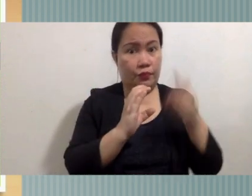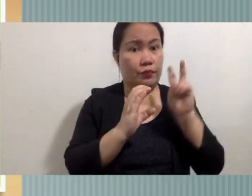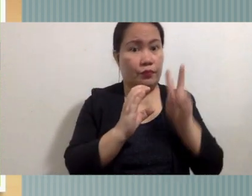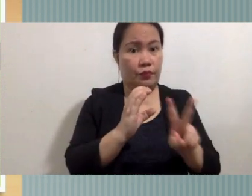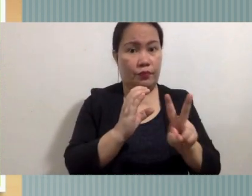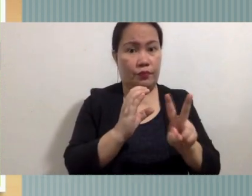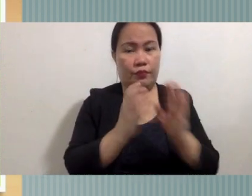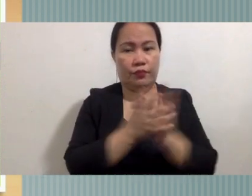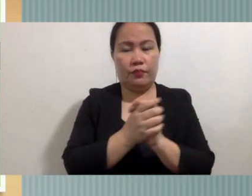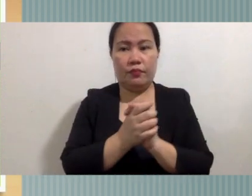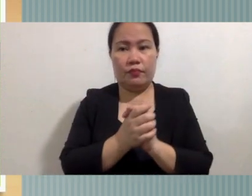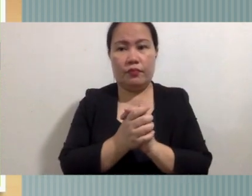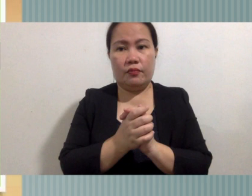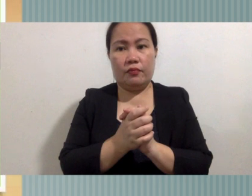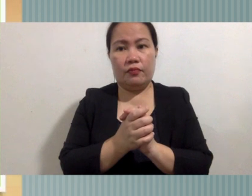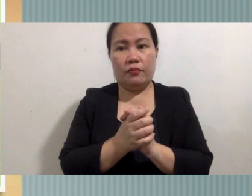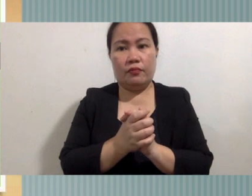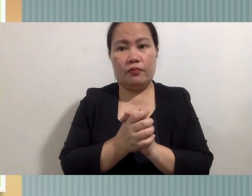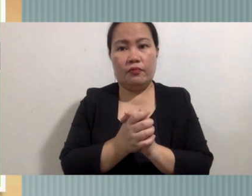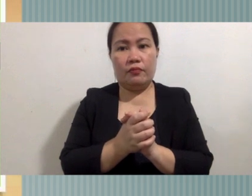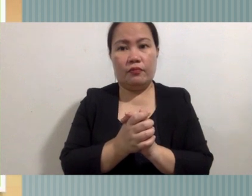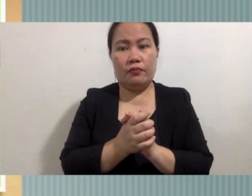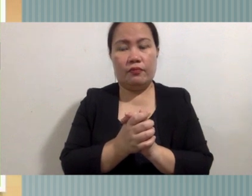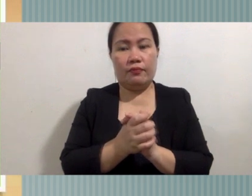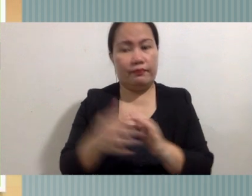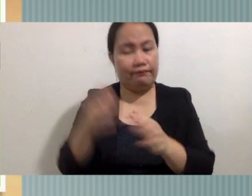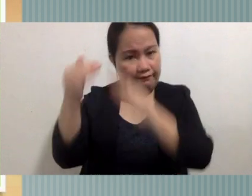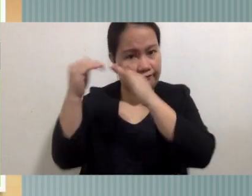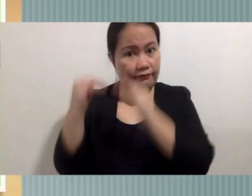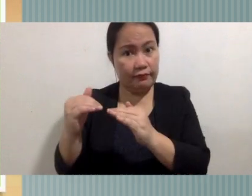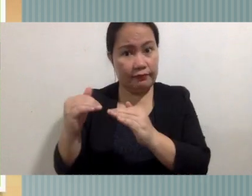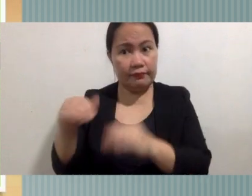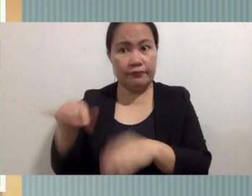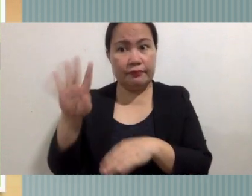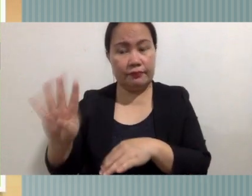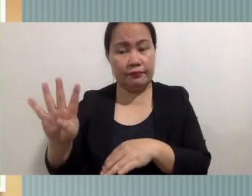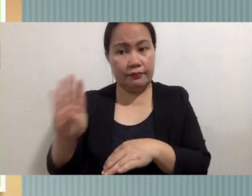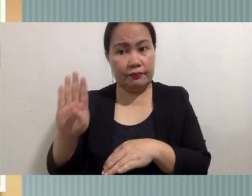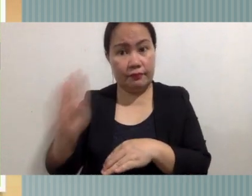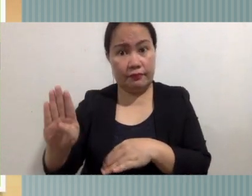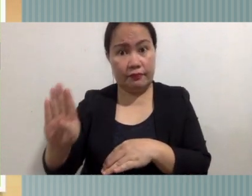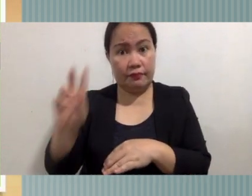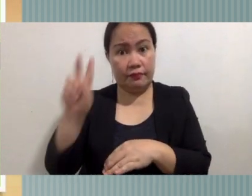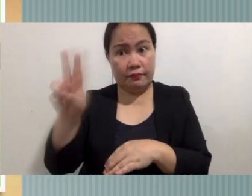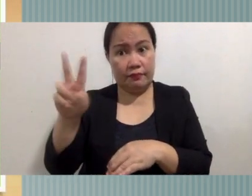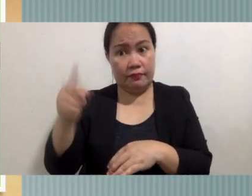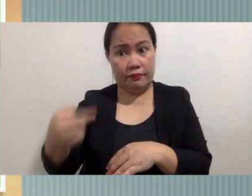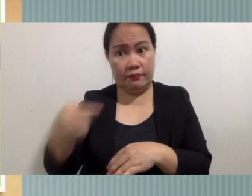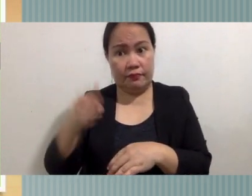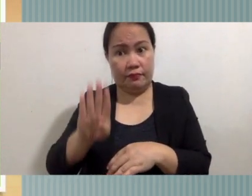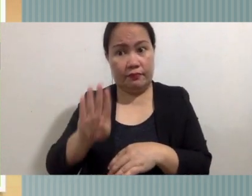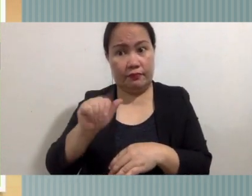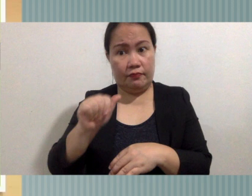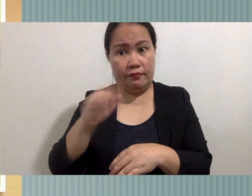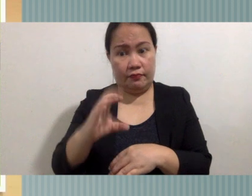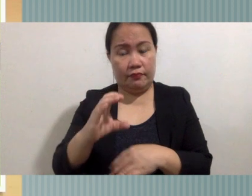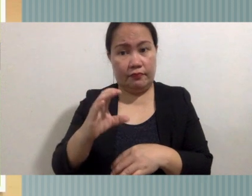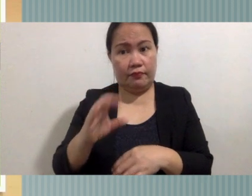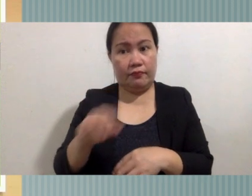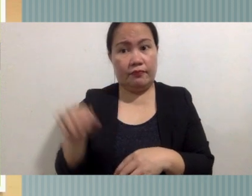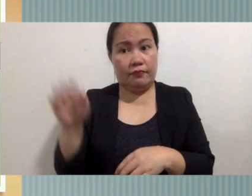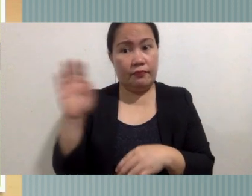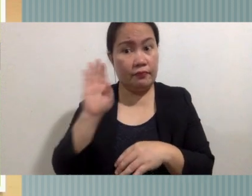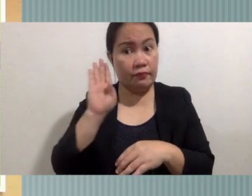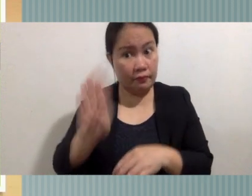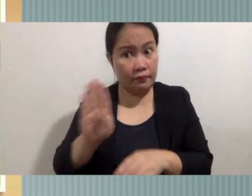negative 2, c is equal to 2. Or positive 2. So let us again substitute the values of a, b, and